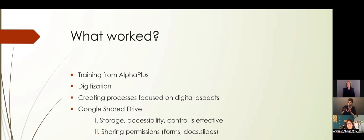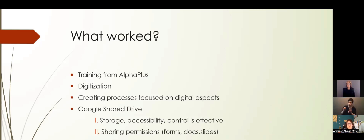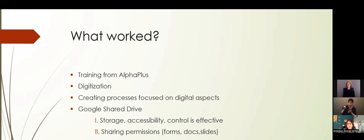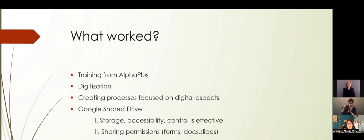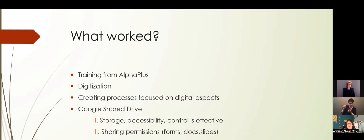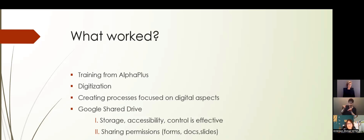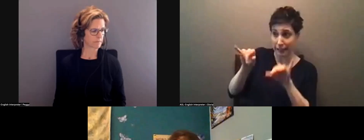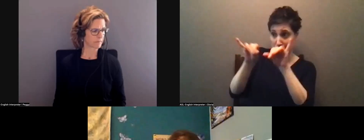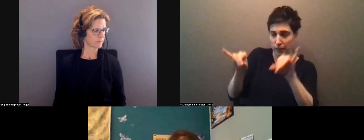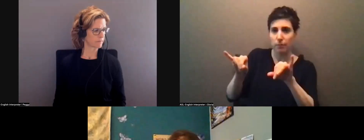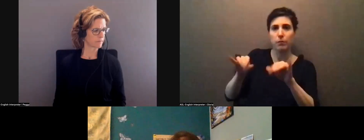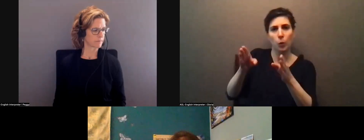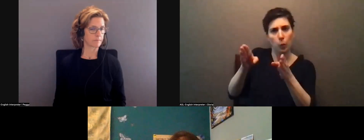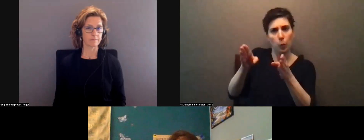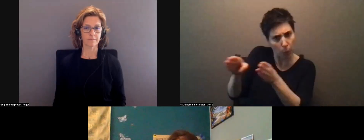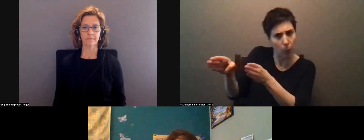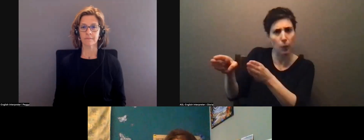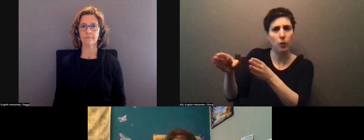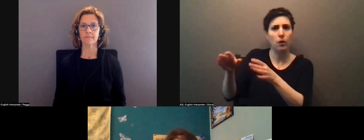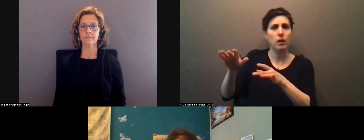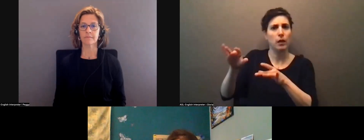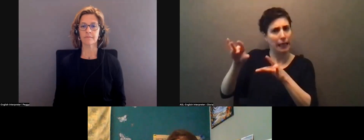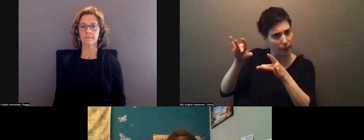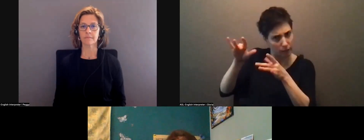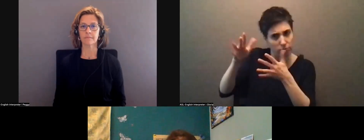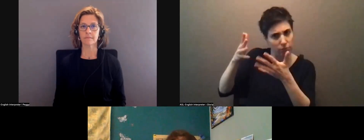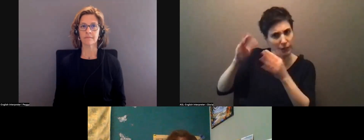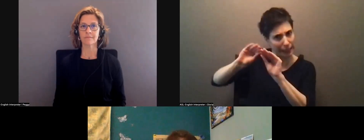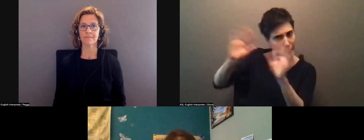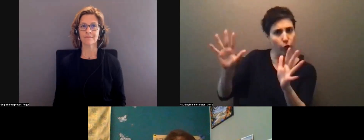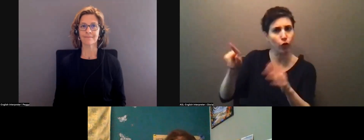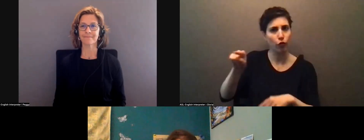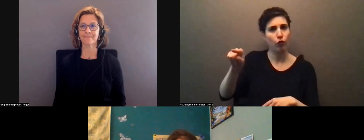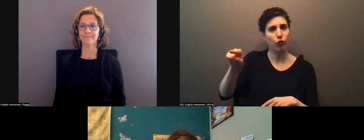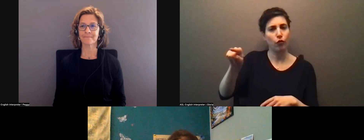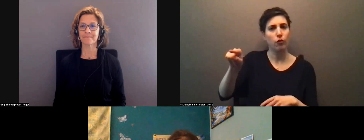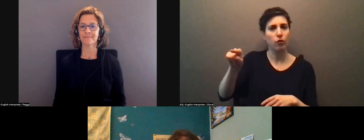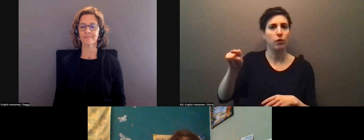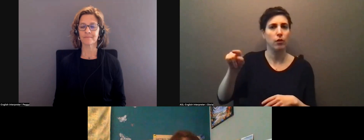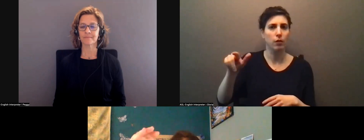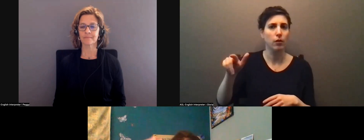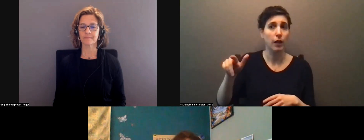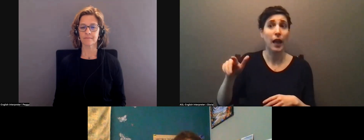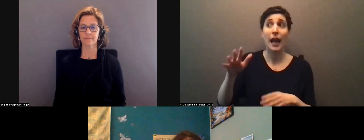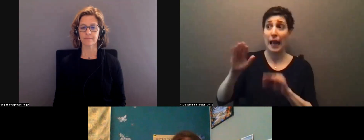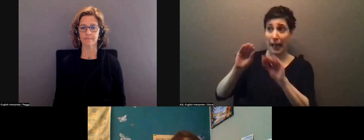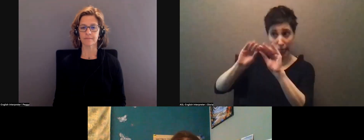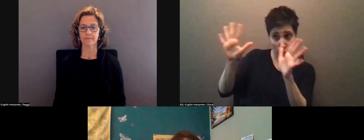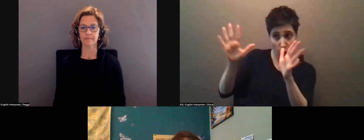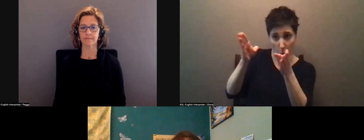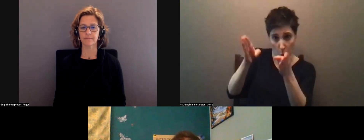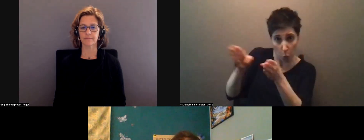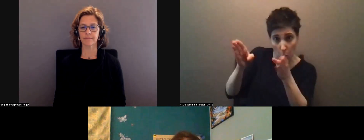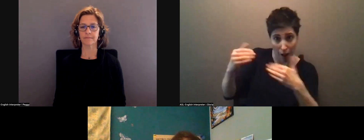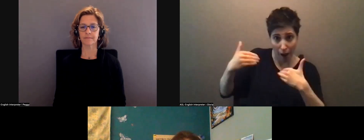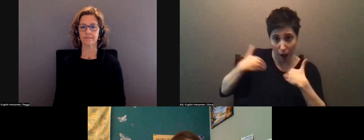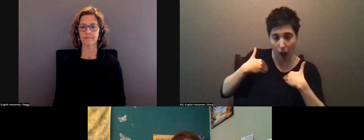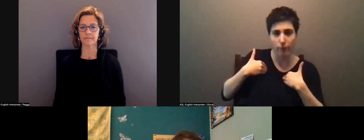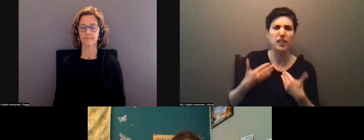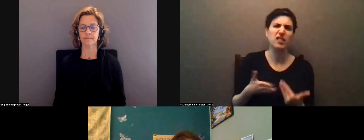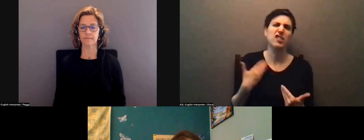way it becomes organized. Making things organized on digitally becomes easier when you know what you have to do.